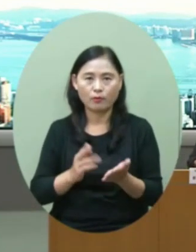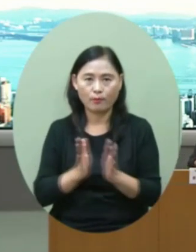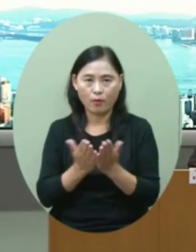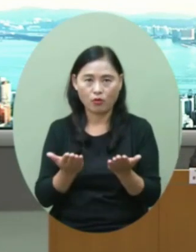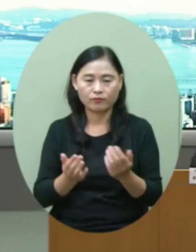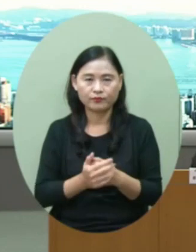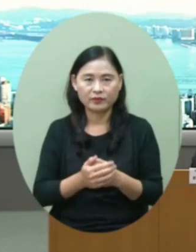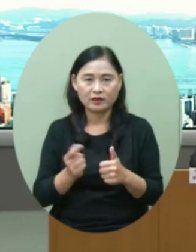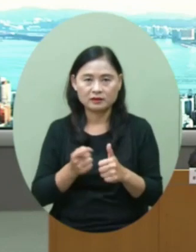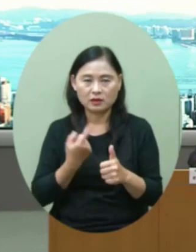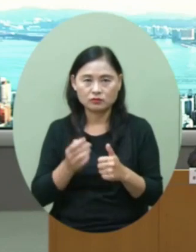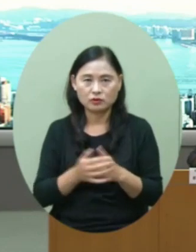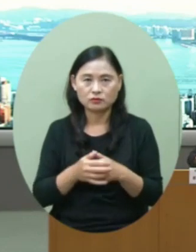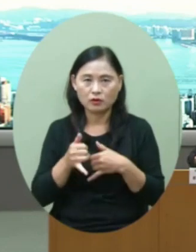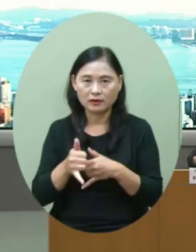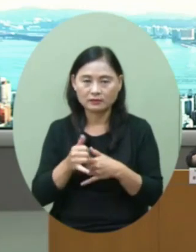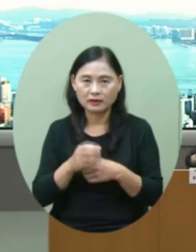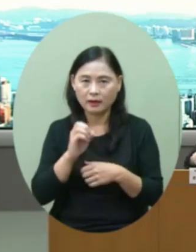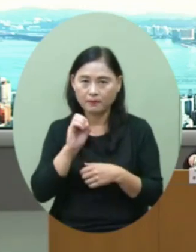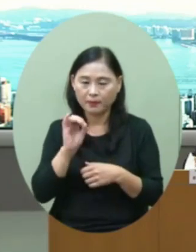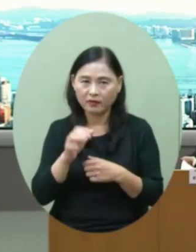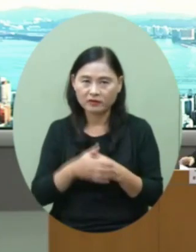I'm from the Economic Journal. Good afternoon.